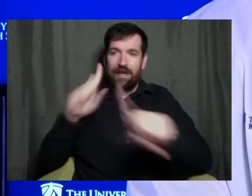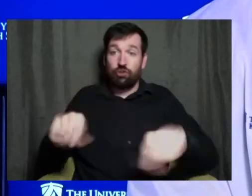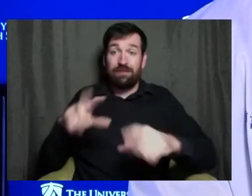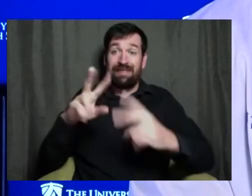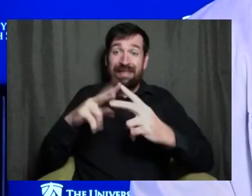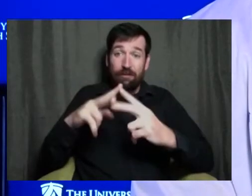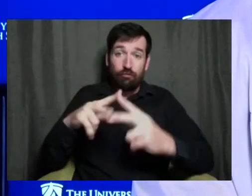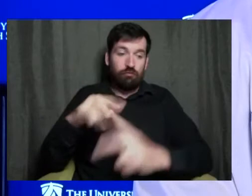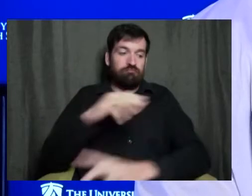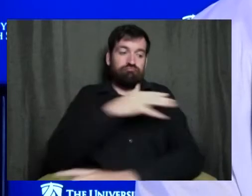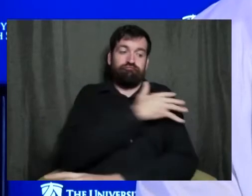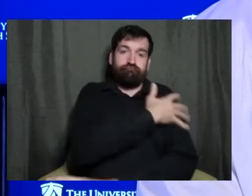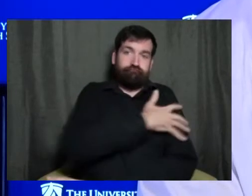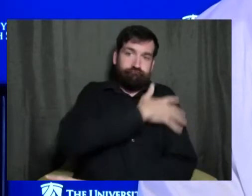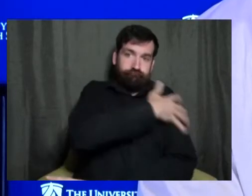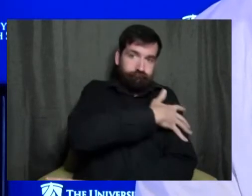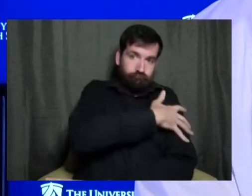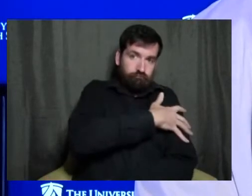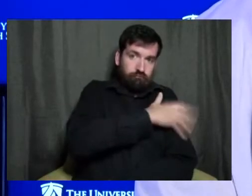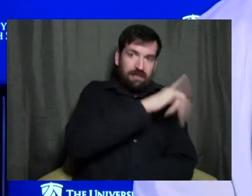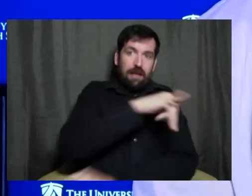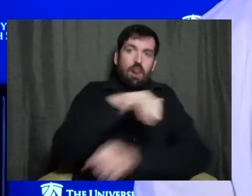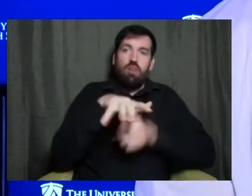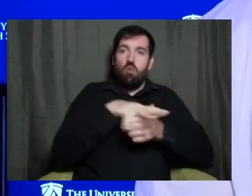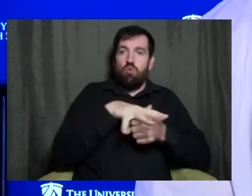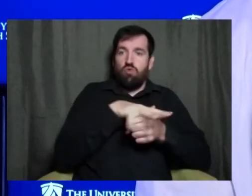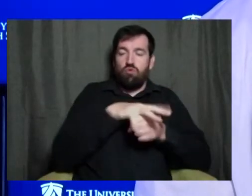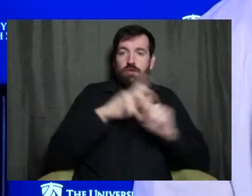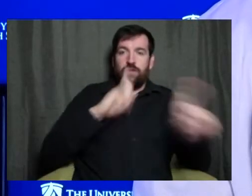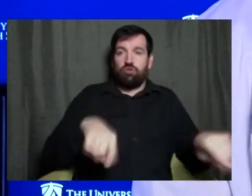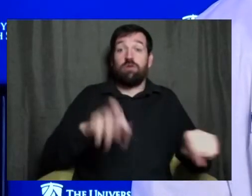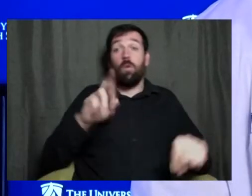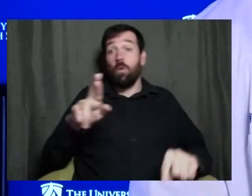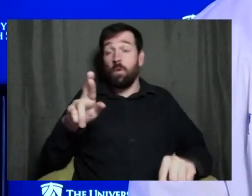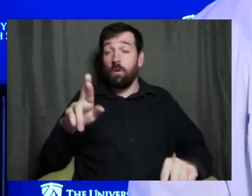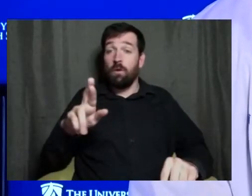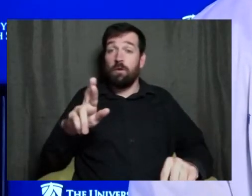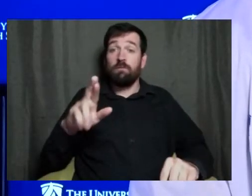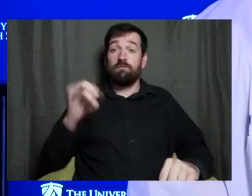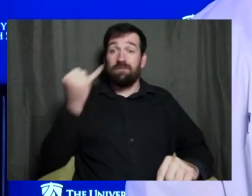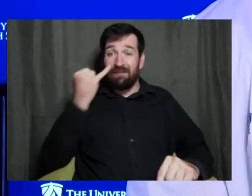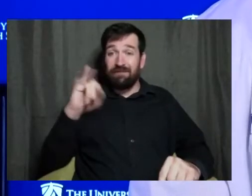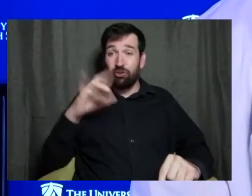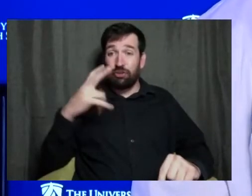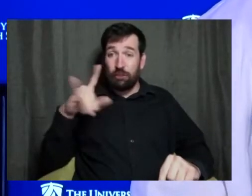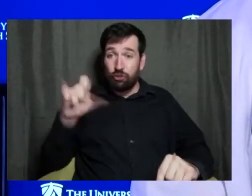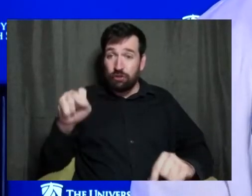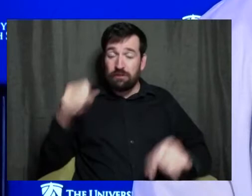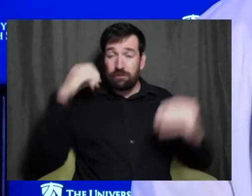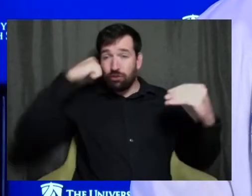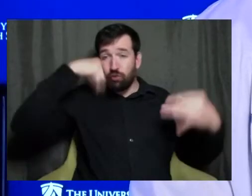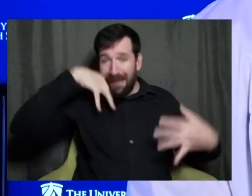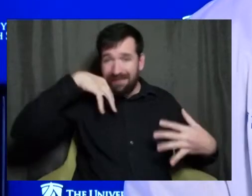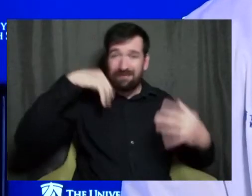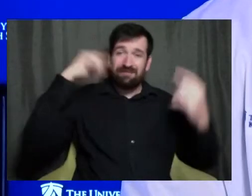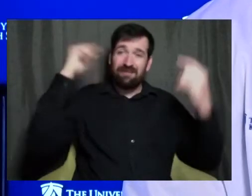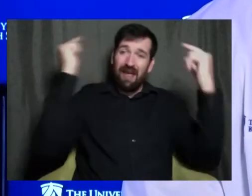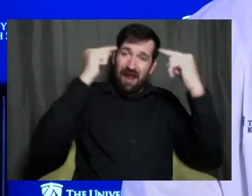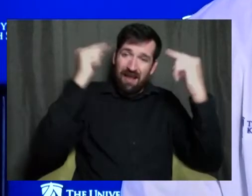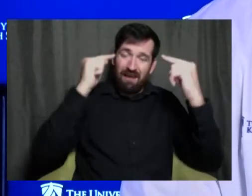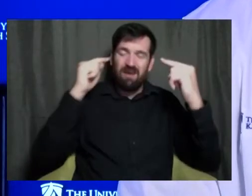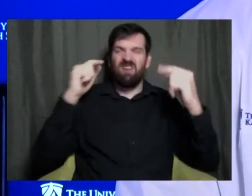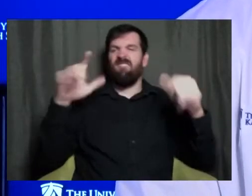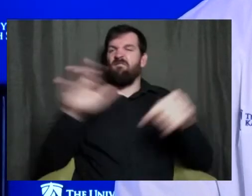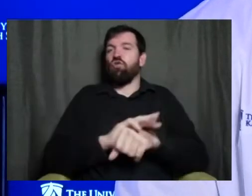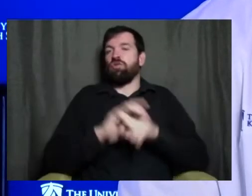in your shoulder for that local reaction, or if you're having chills or sweats or headache, it's more of that systemic reaction and